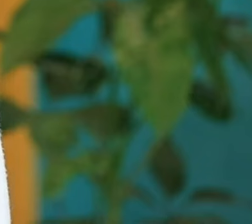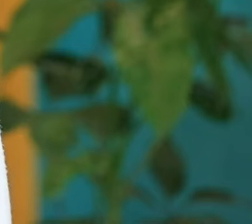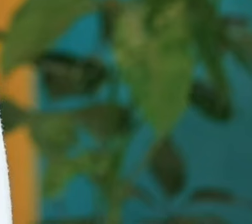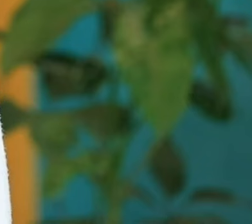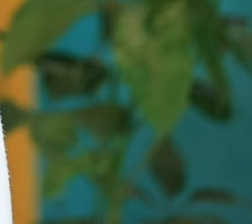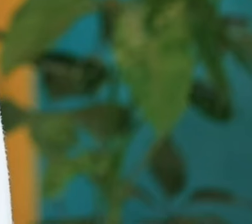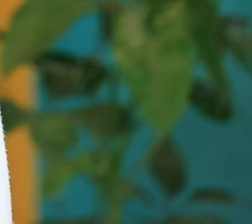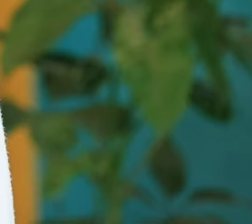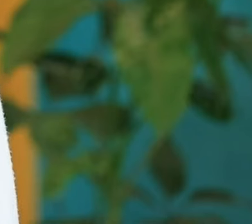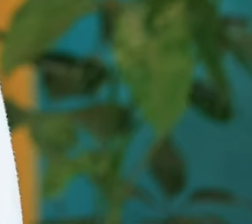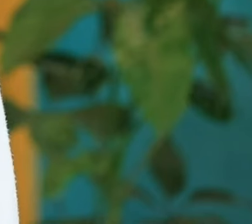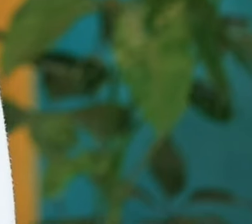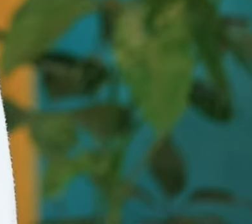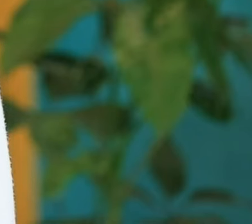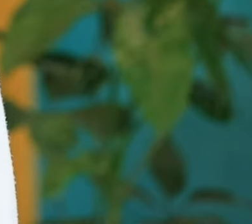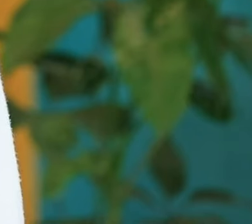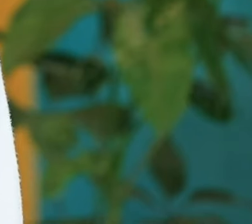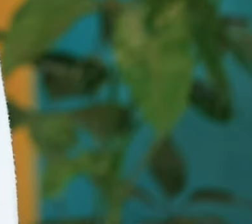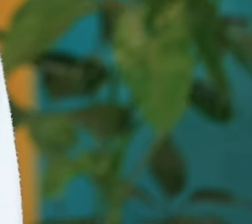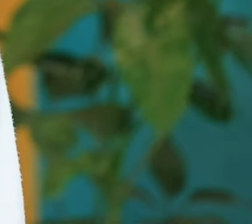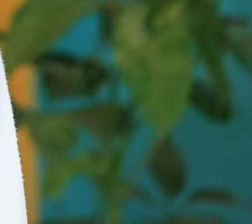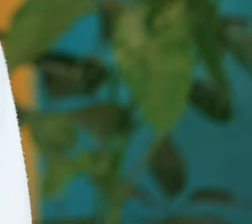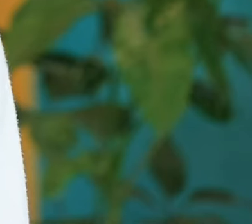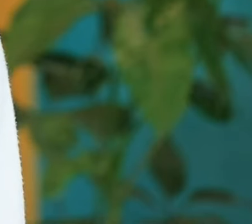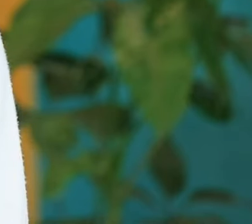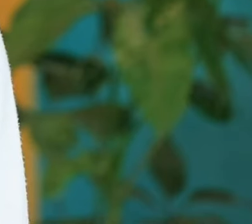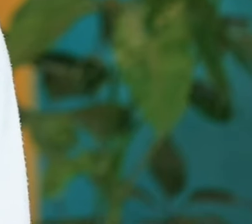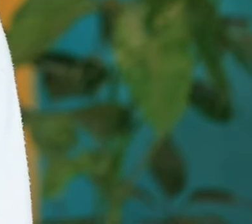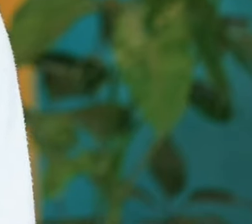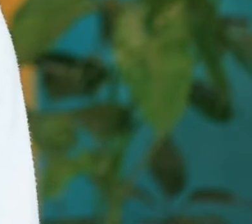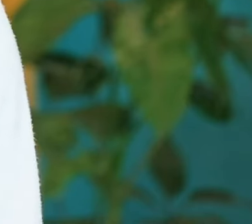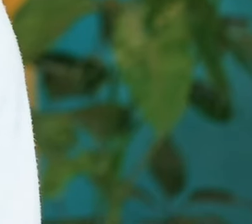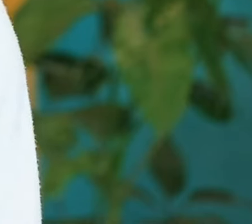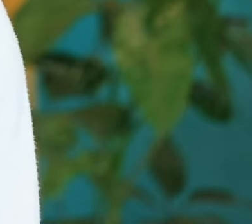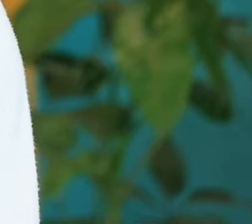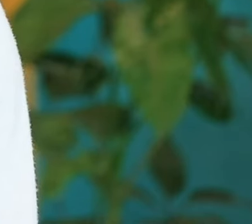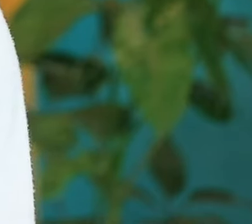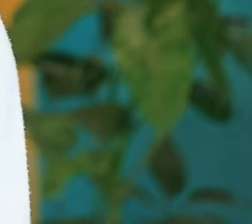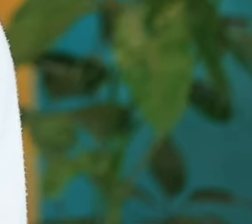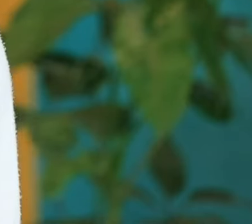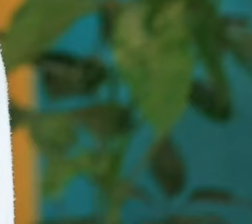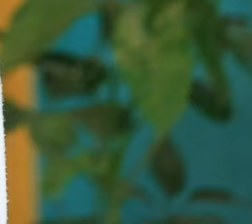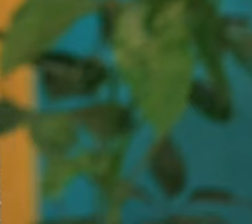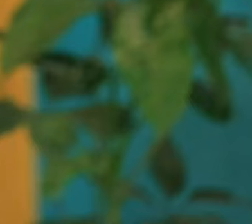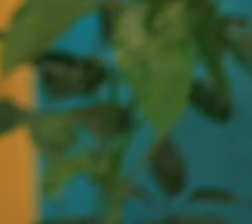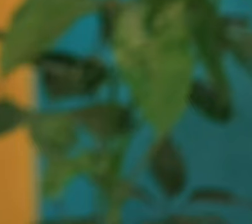witnesses. Let us run the race not only for the